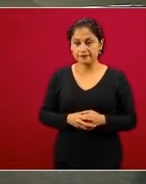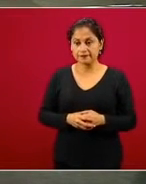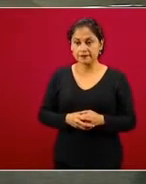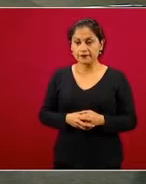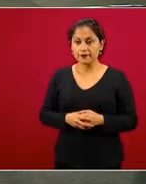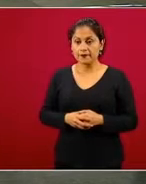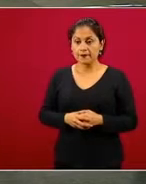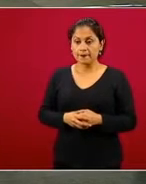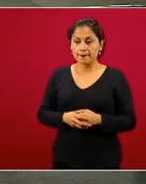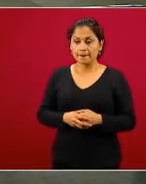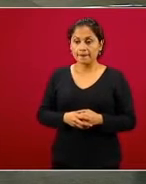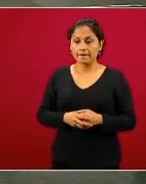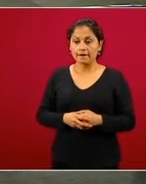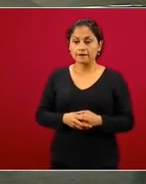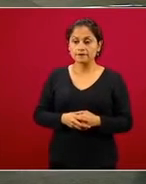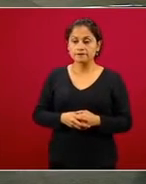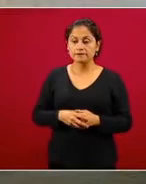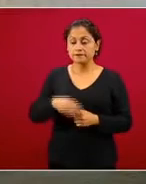let me just